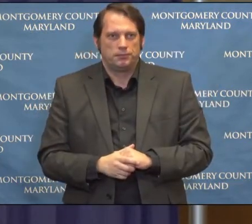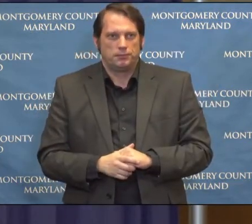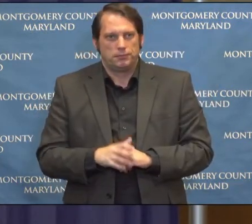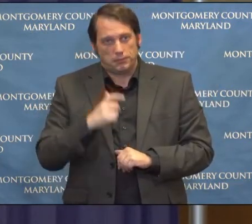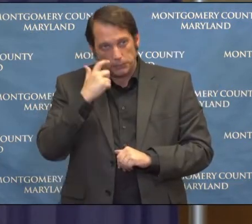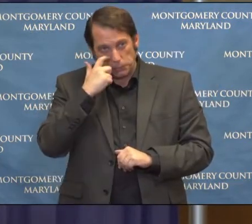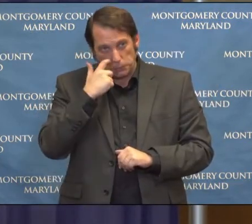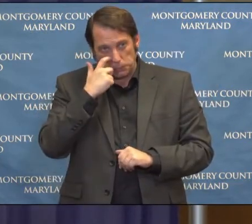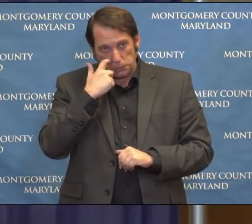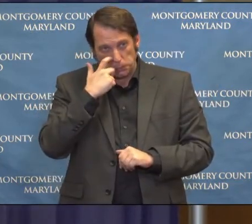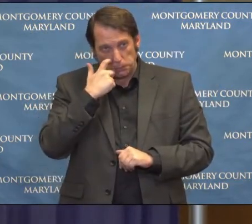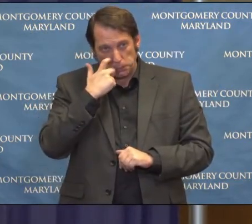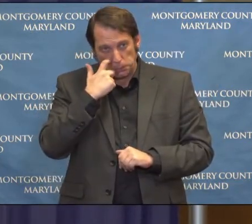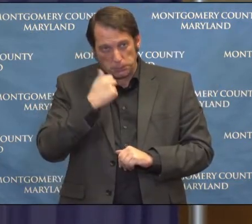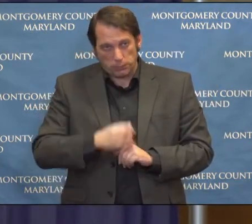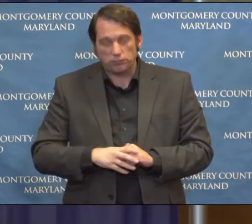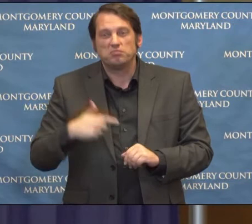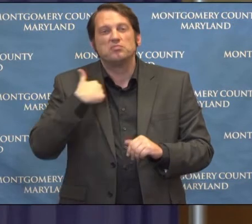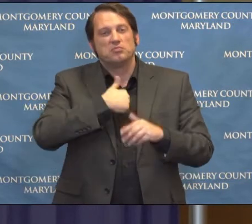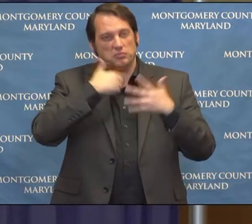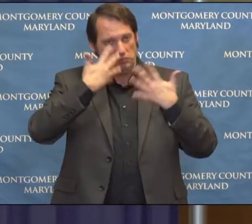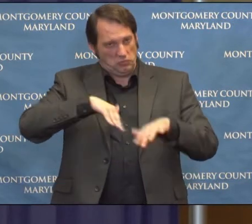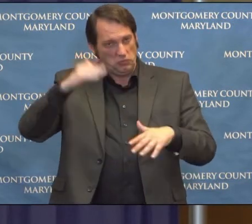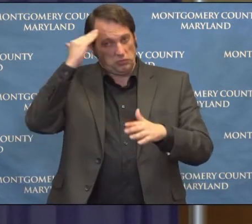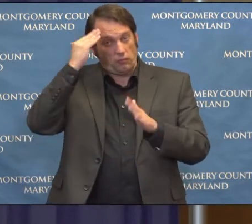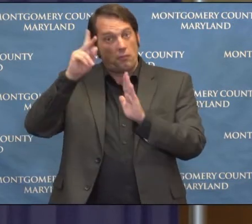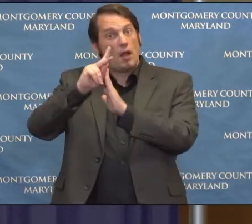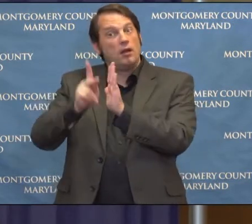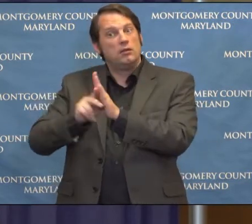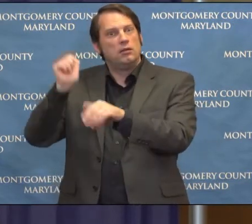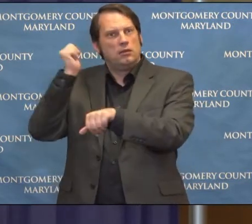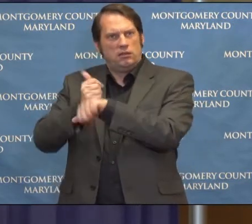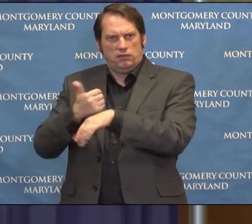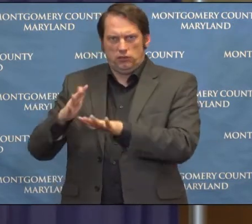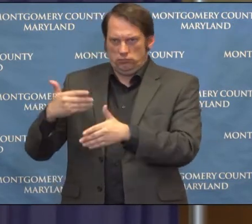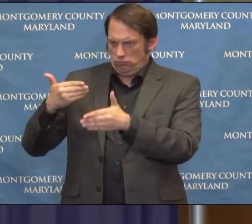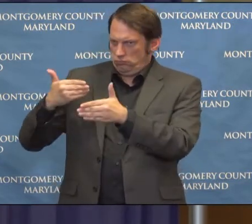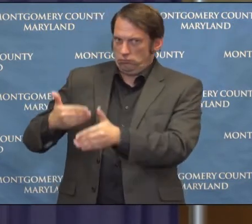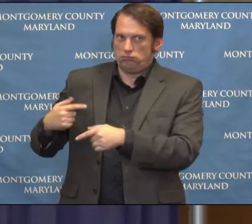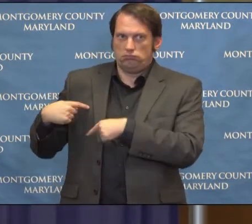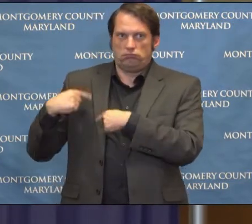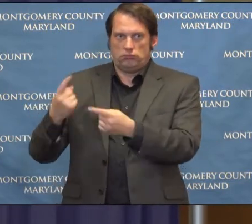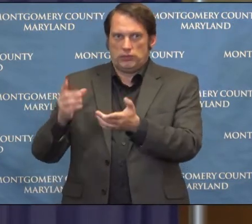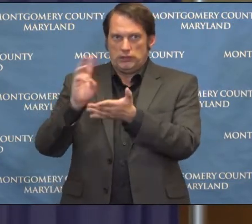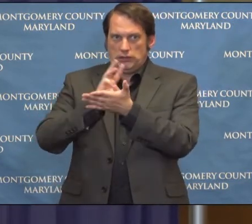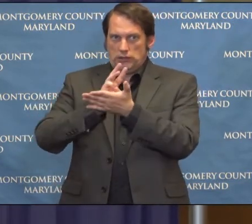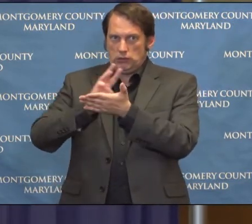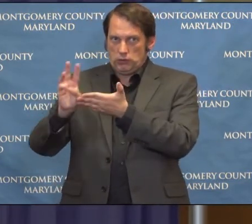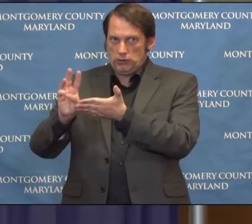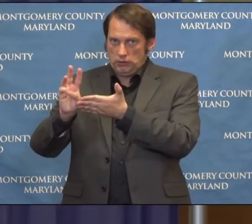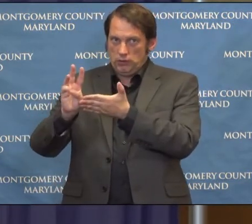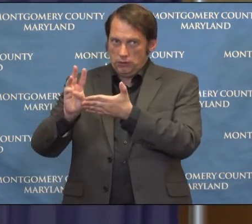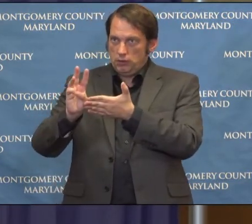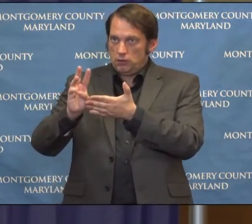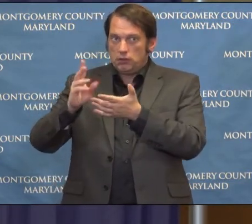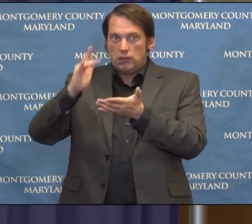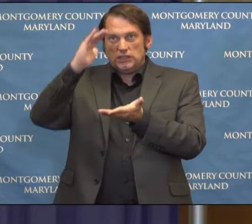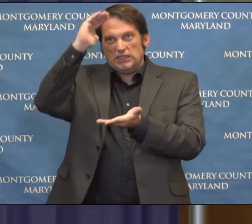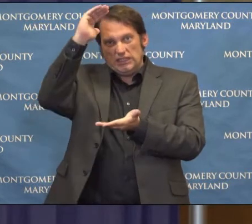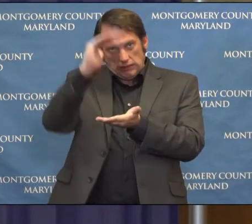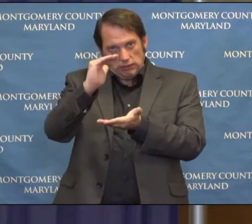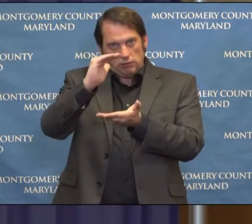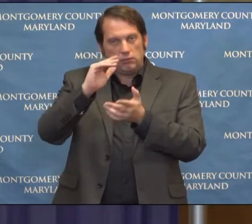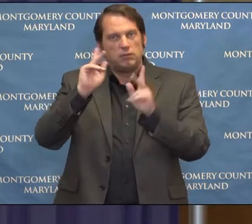last 6 weeks have decreased the number of new cases compared to if we had not acted. And even though, unfortunately, we do